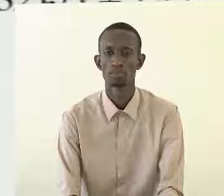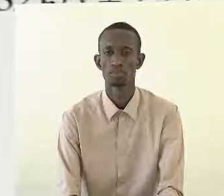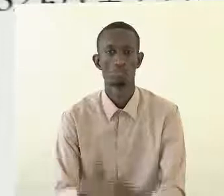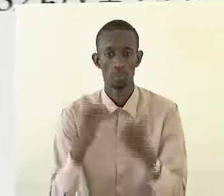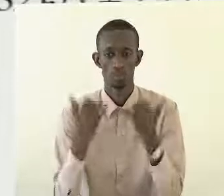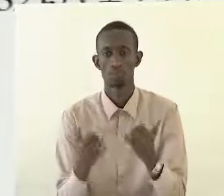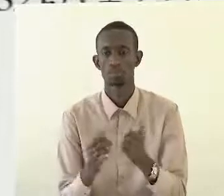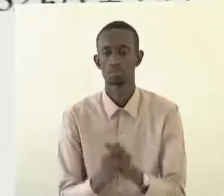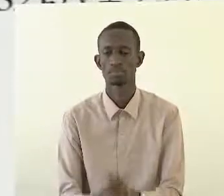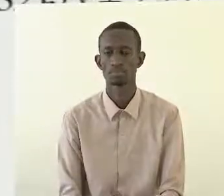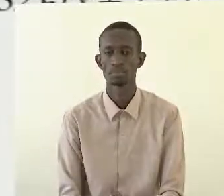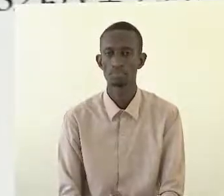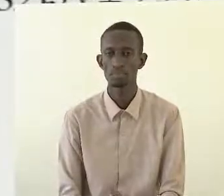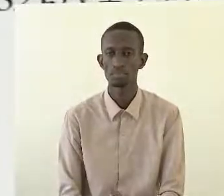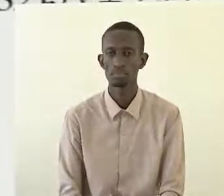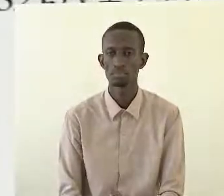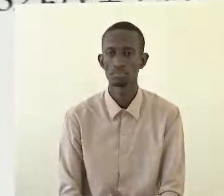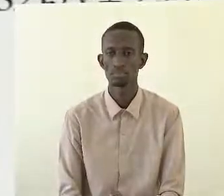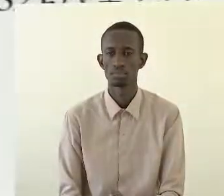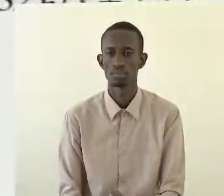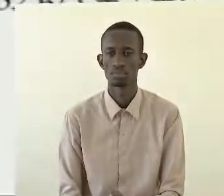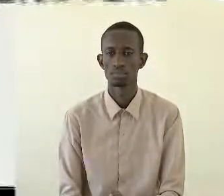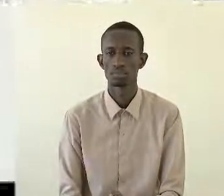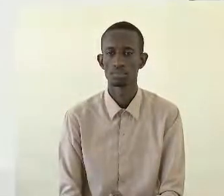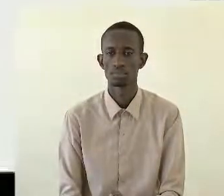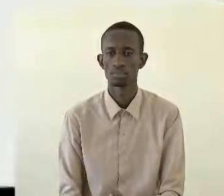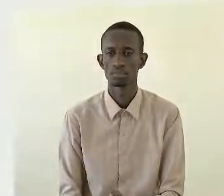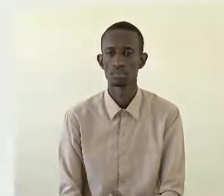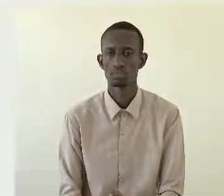Now, you have